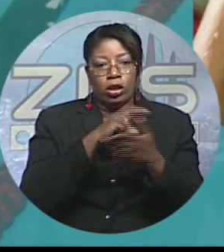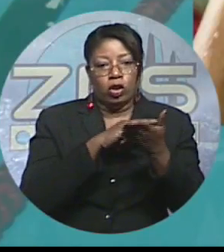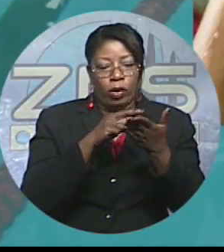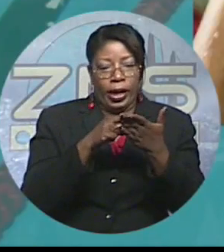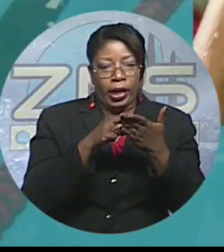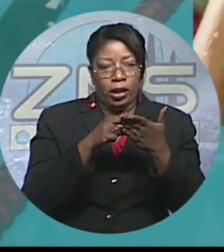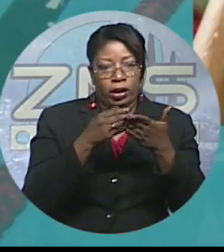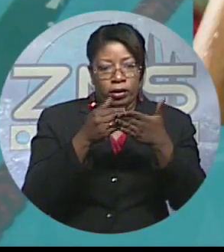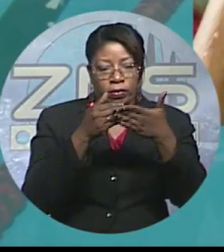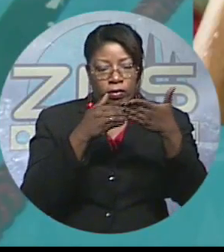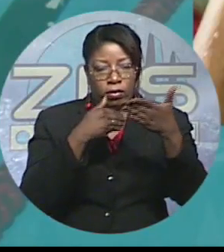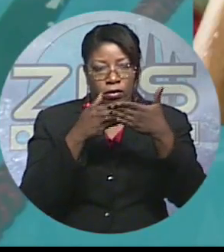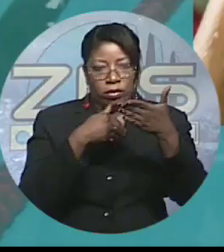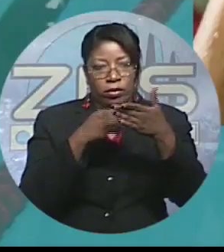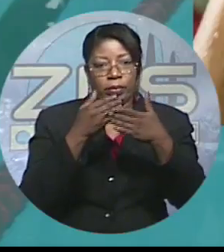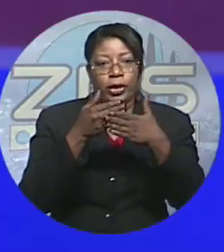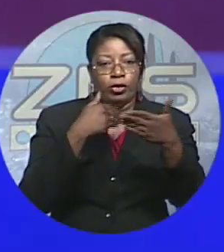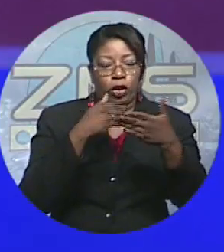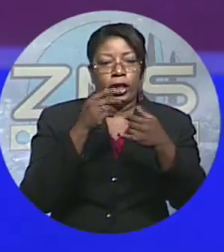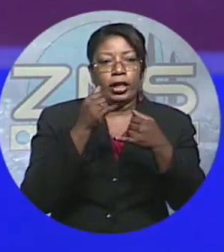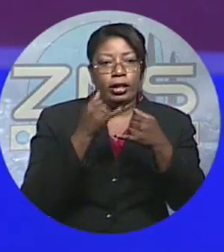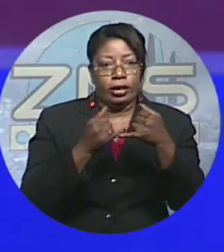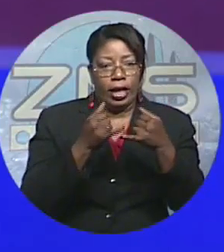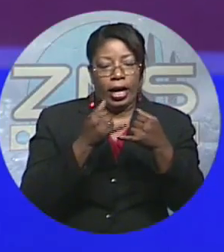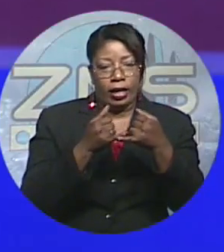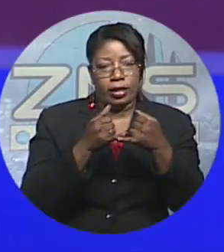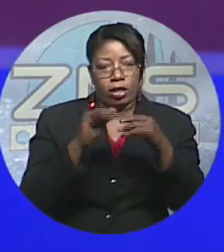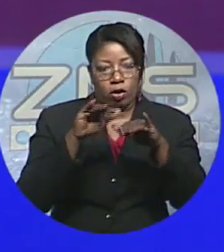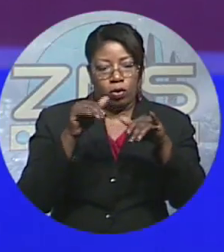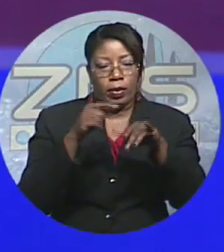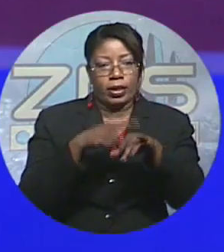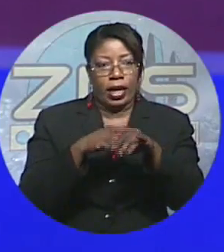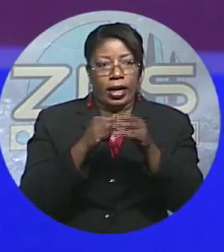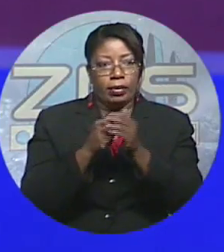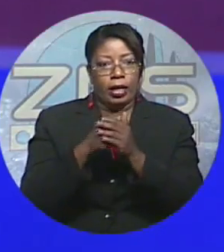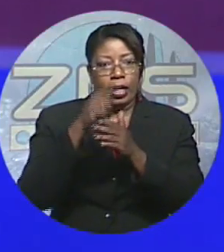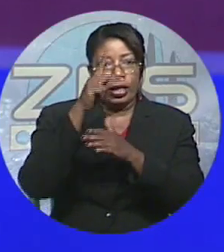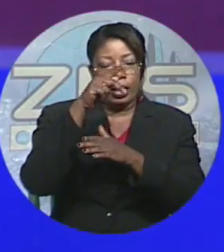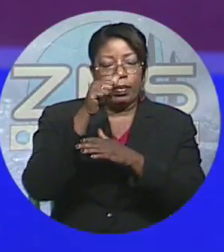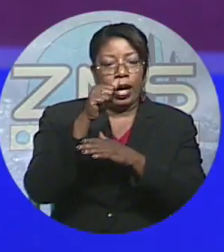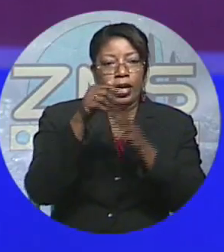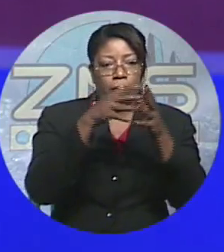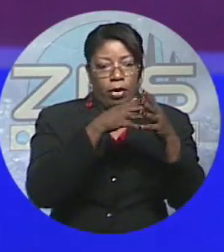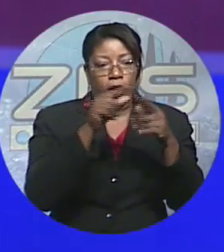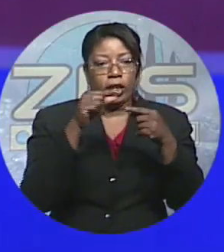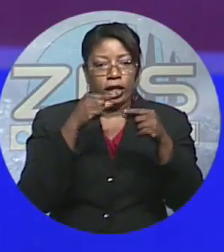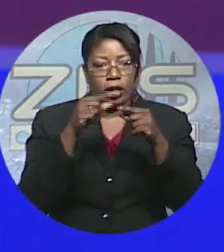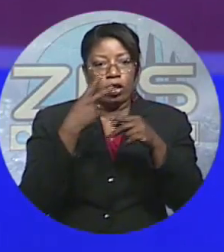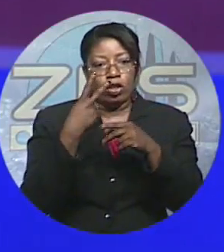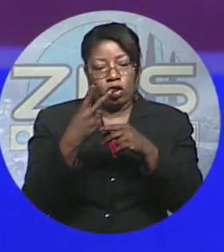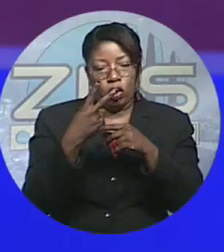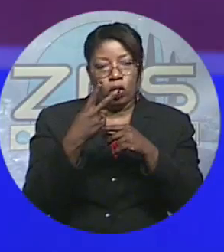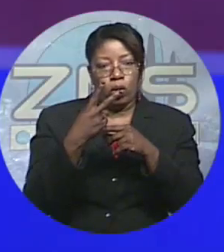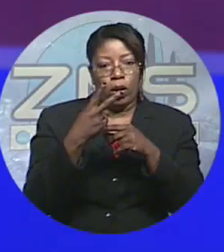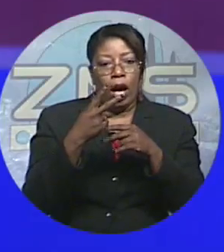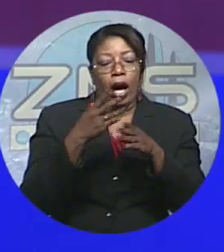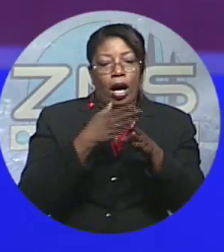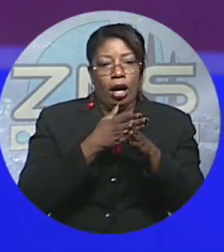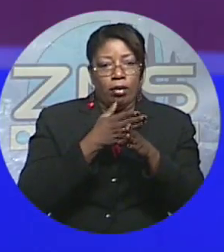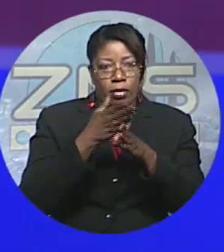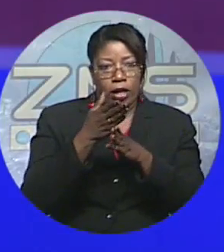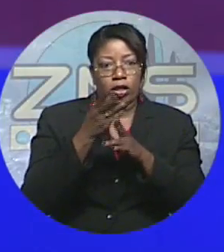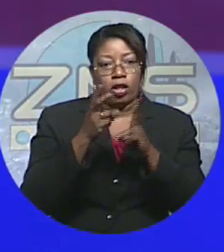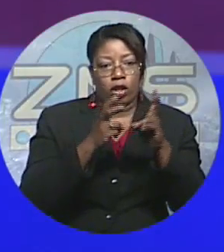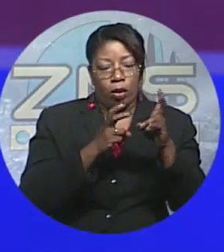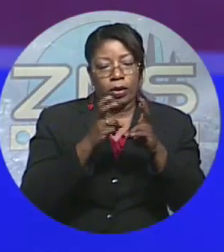preliminary rounds by Coughlin. The Pan American Games is just one of two major competitions Ariana Vanderpool Wallace